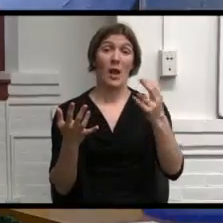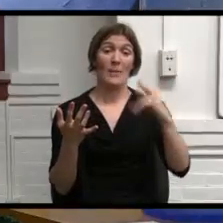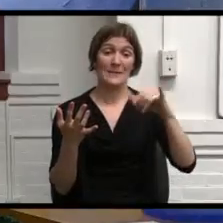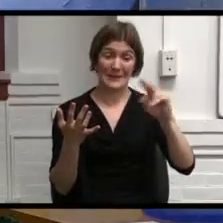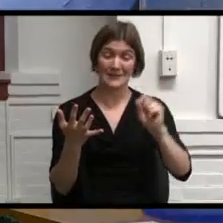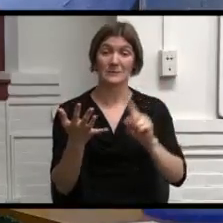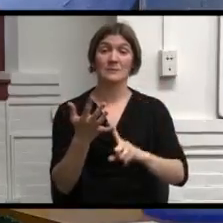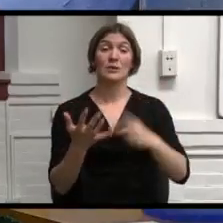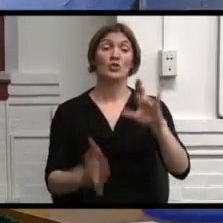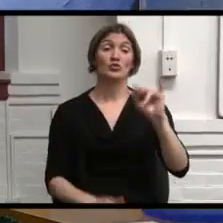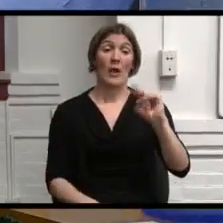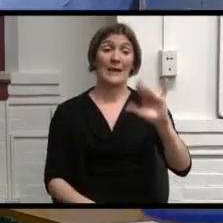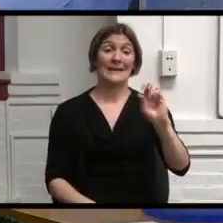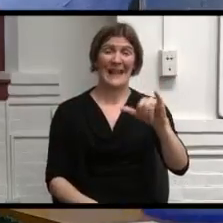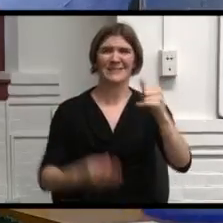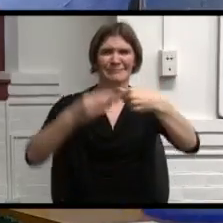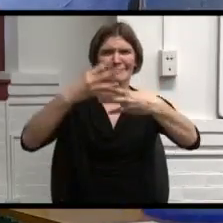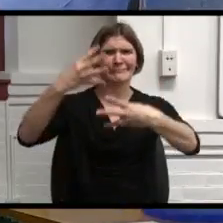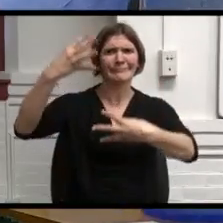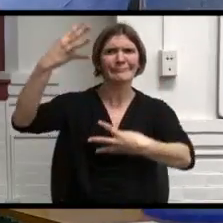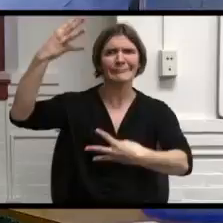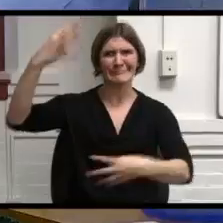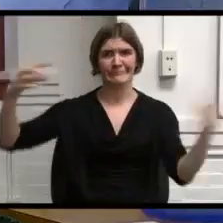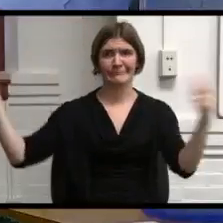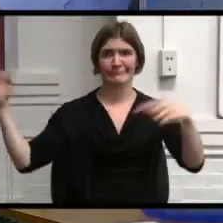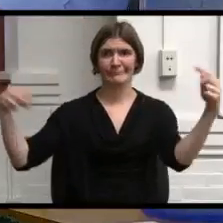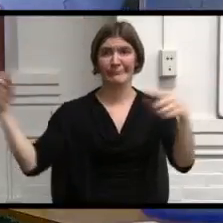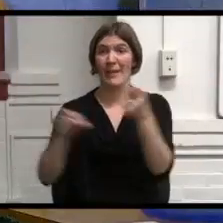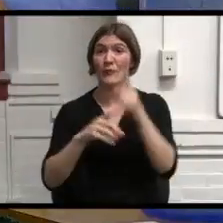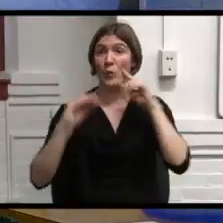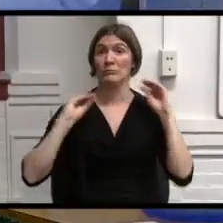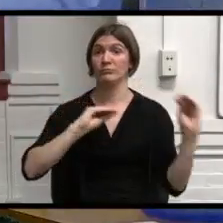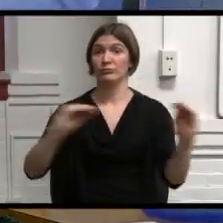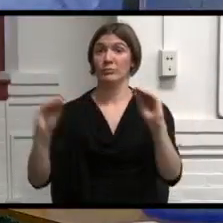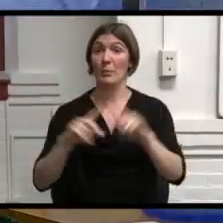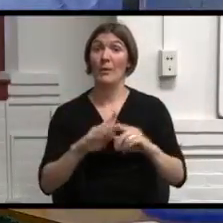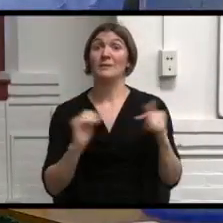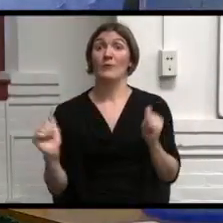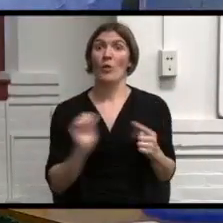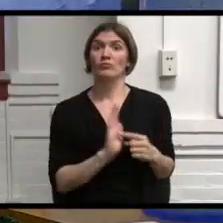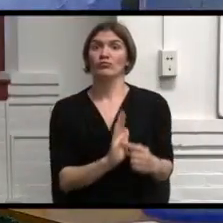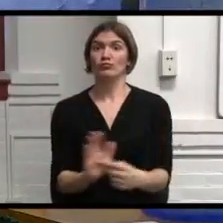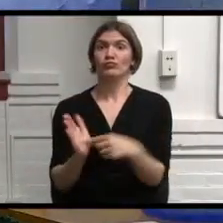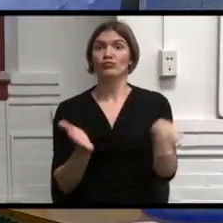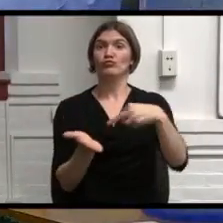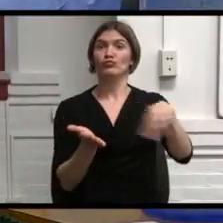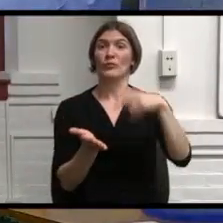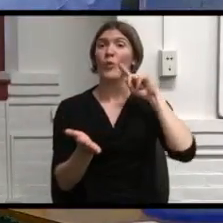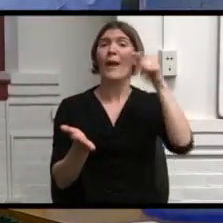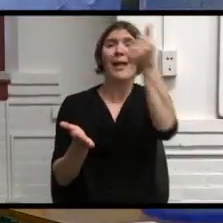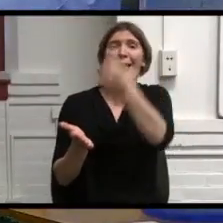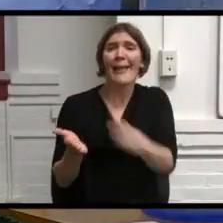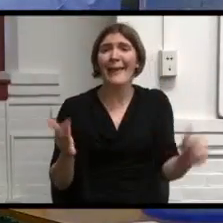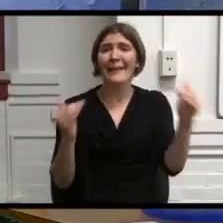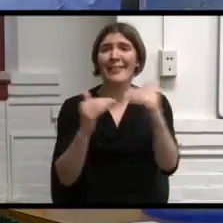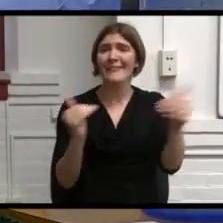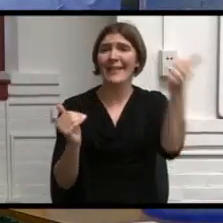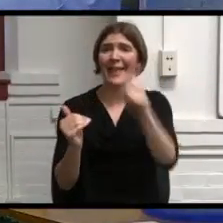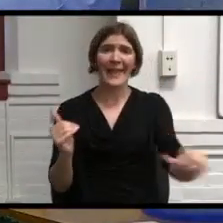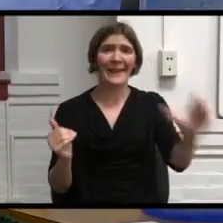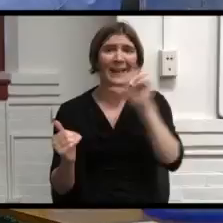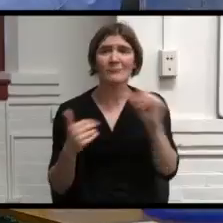Ryan Casey, and many more attend the festival each year and perform and teach to all levels and interests, making